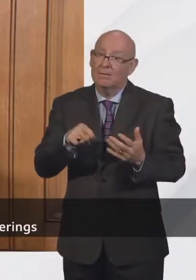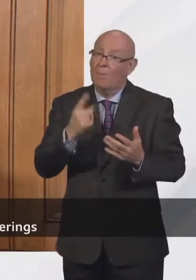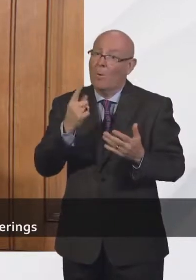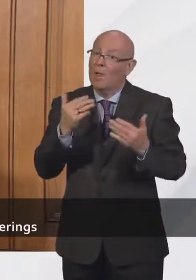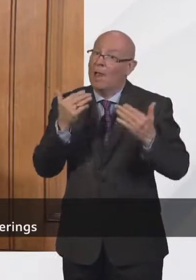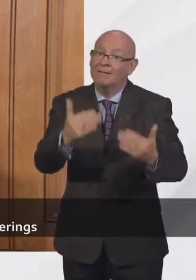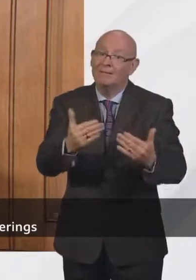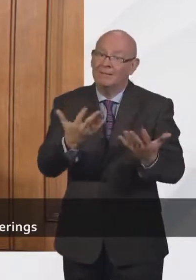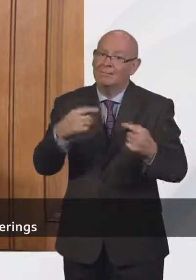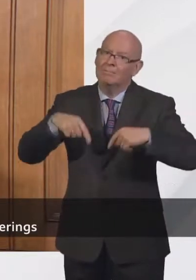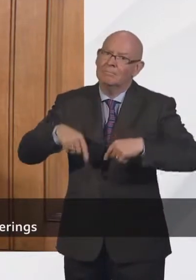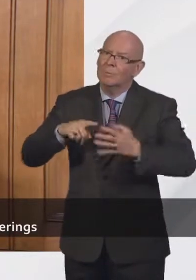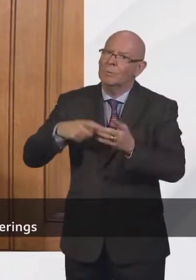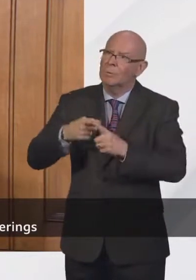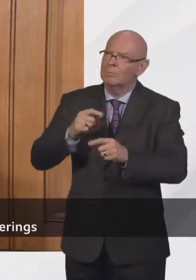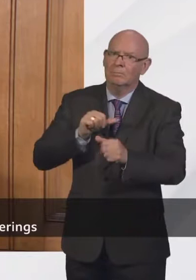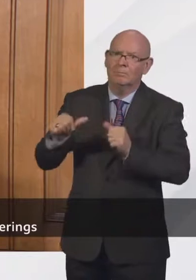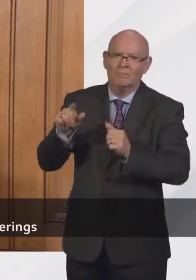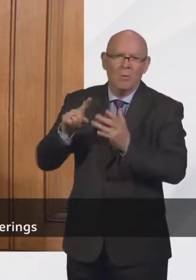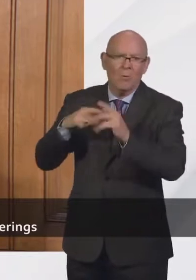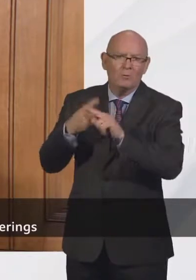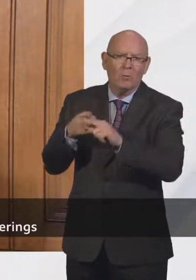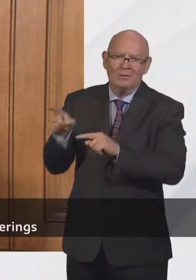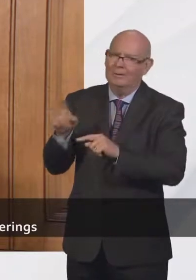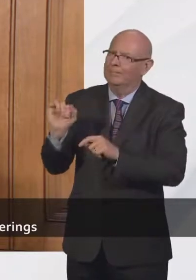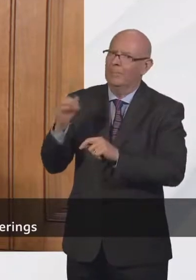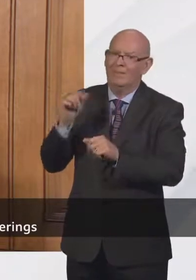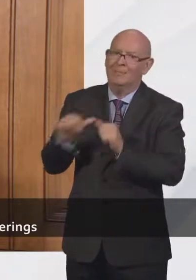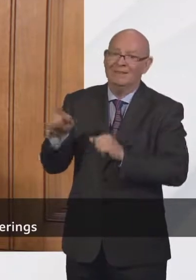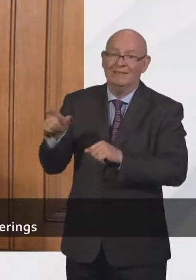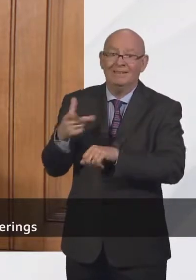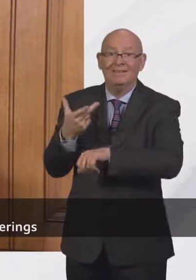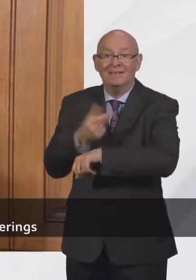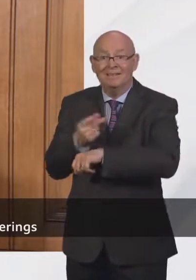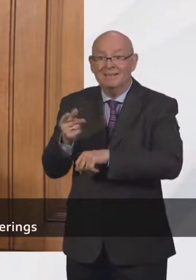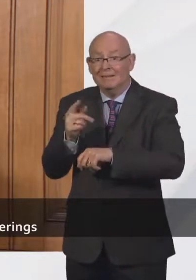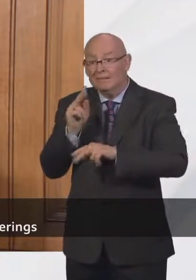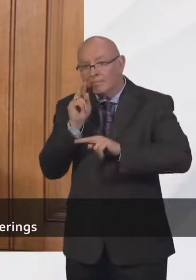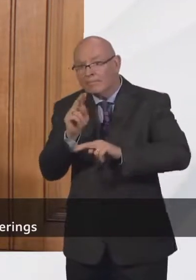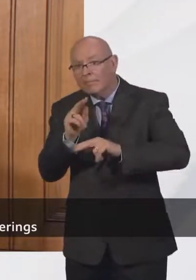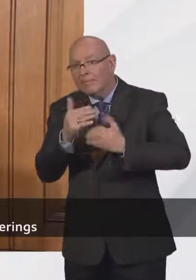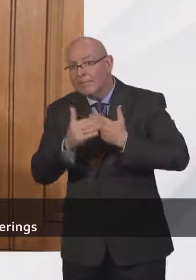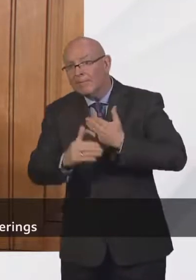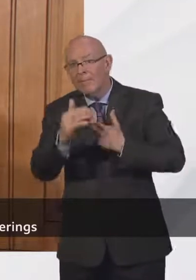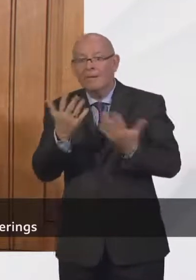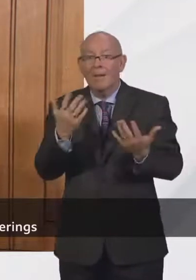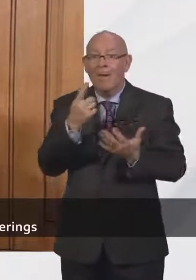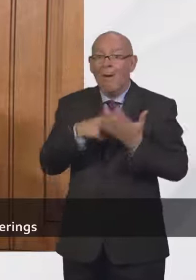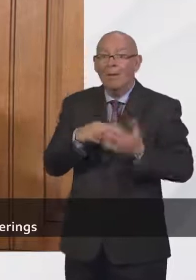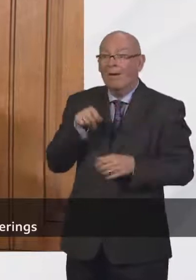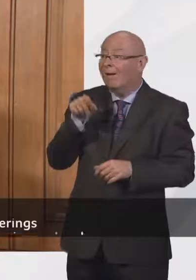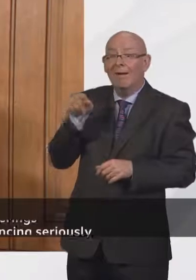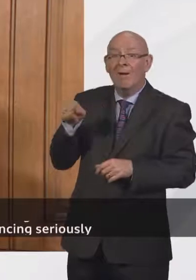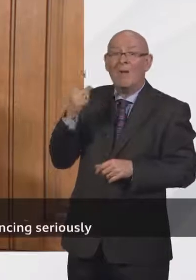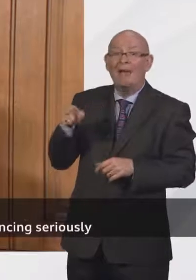but you don't know. And the third is, to Chris's point, to build on the successes so far, which is one